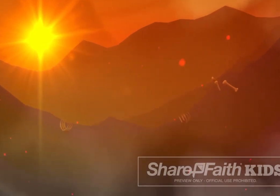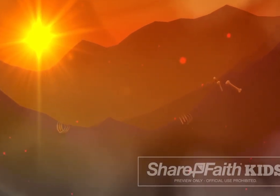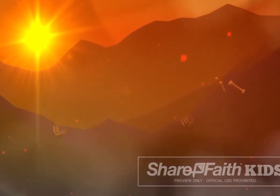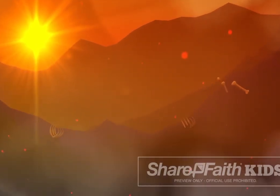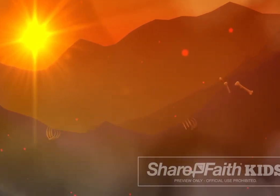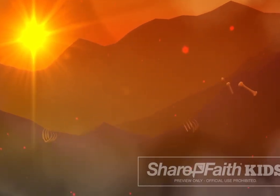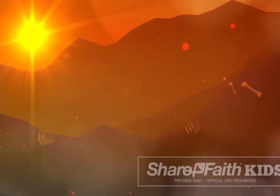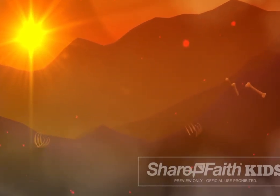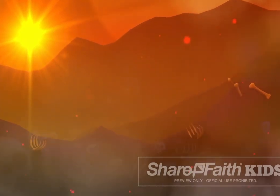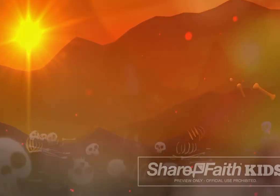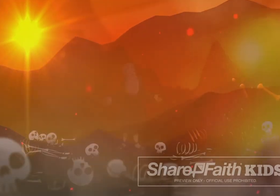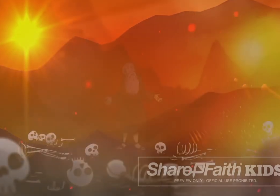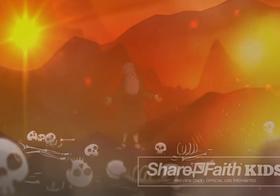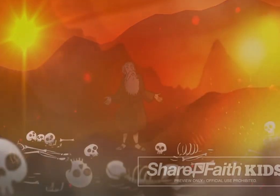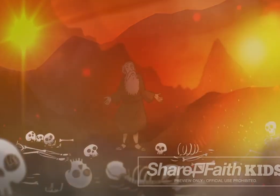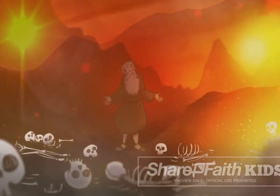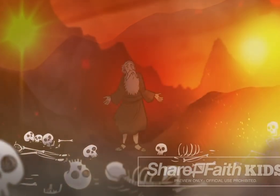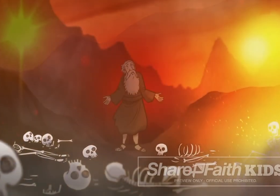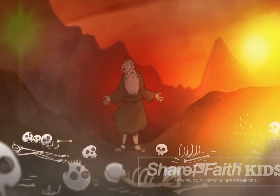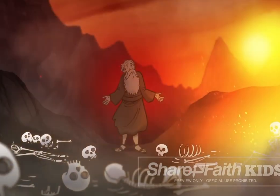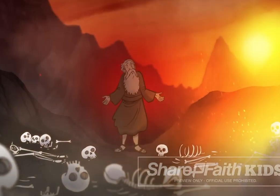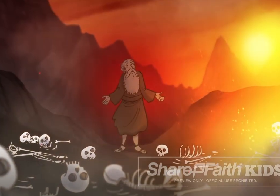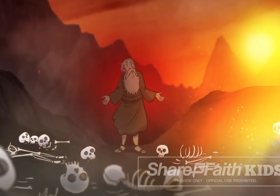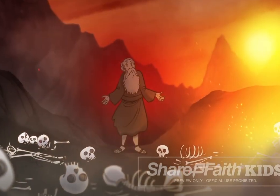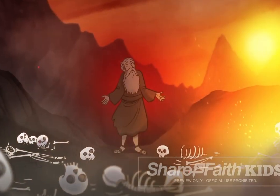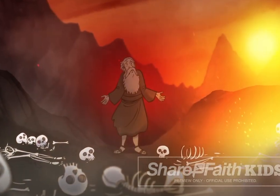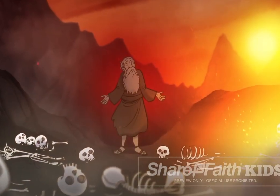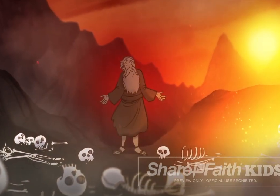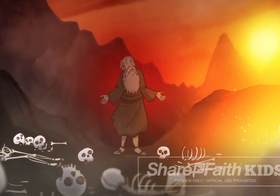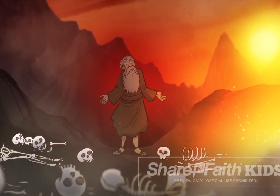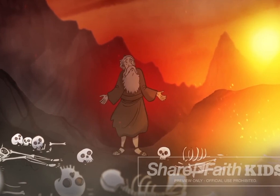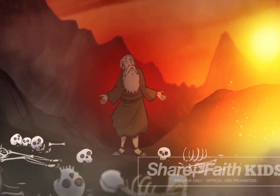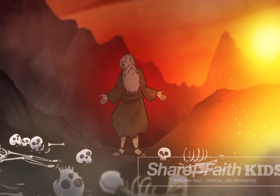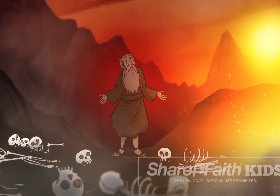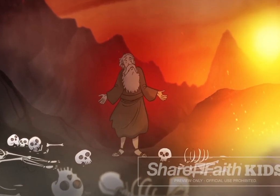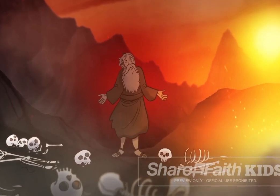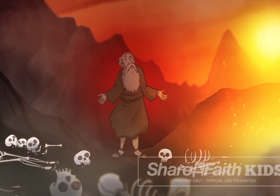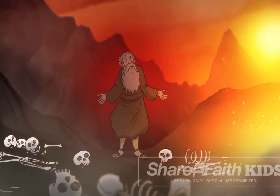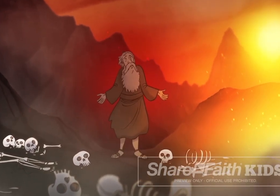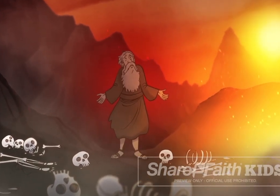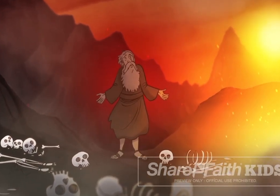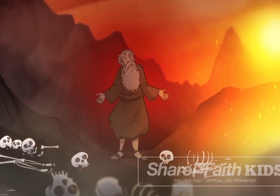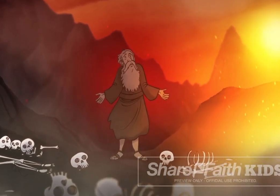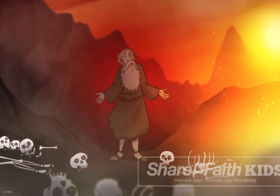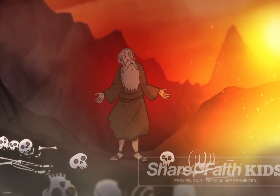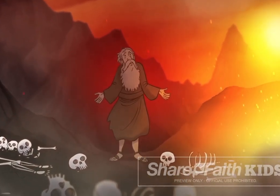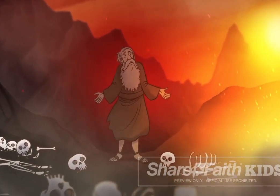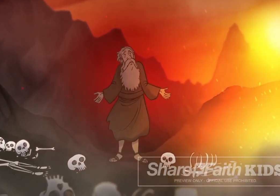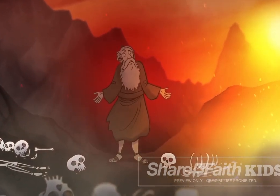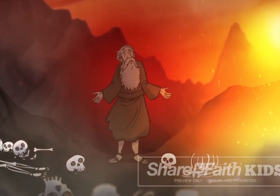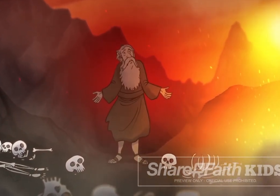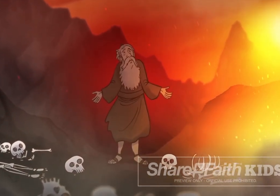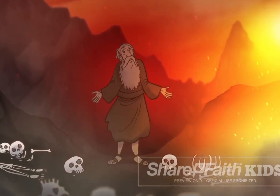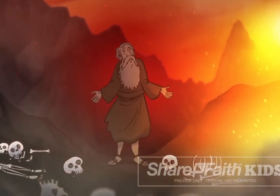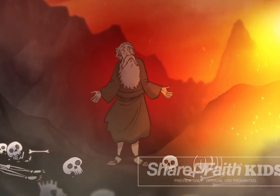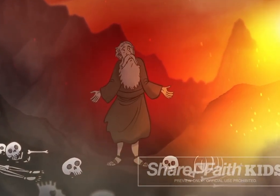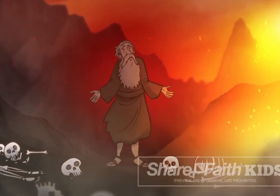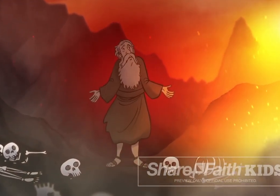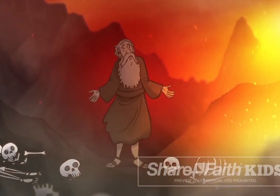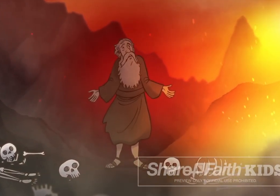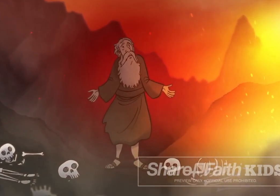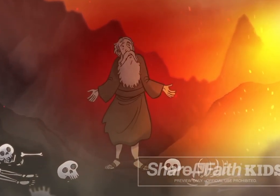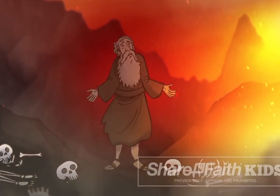place. As the Spirit of the Lord led Ezekiel through this valley of bones, God asked him, "Can